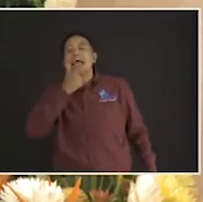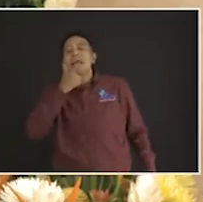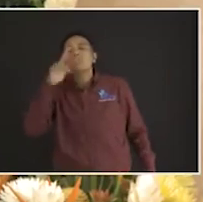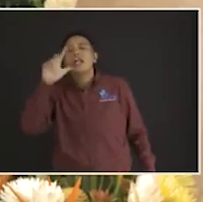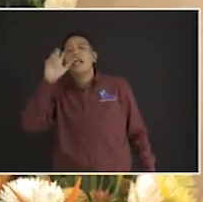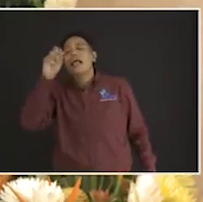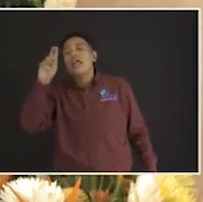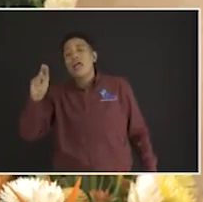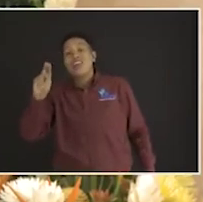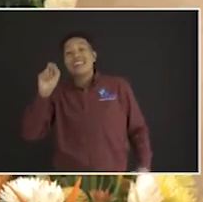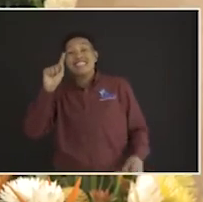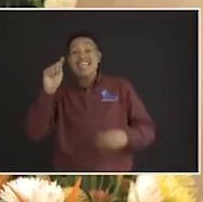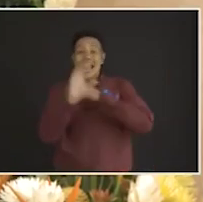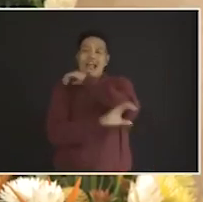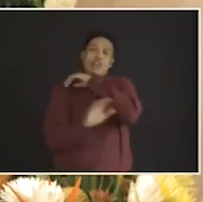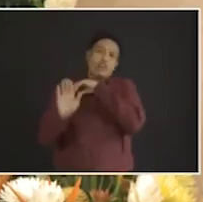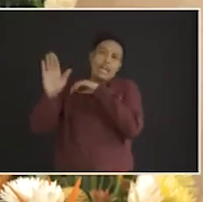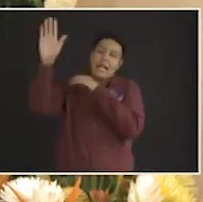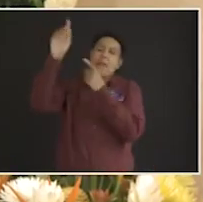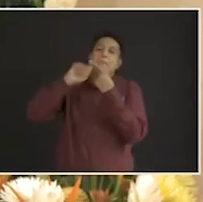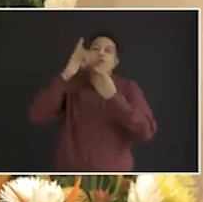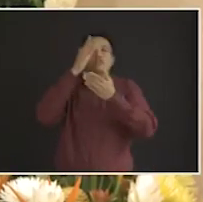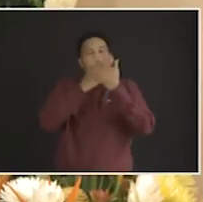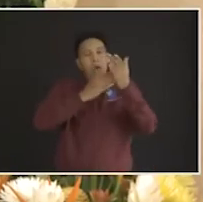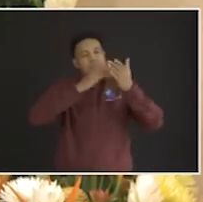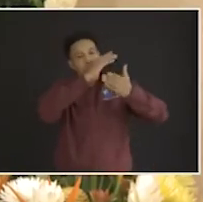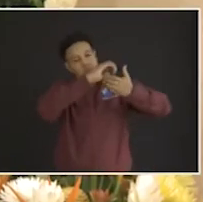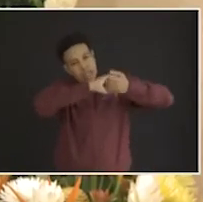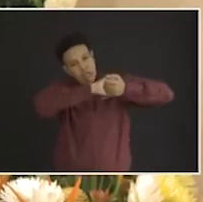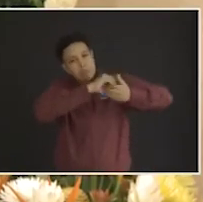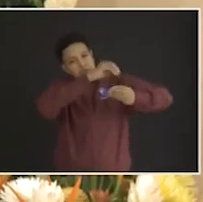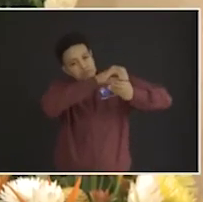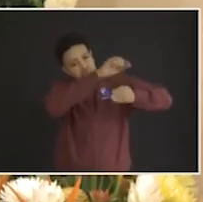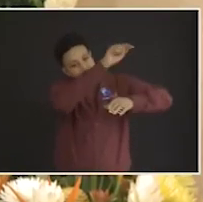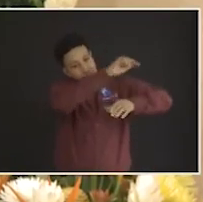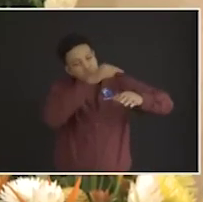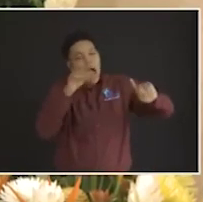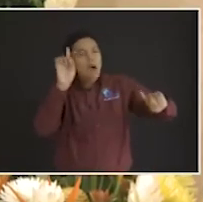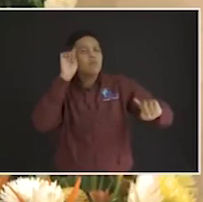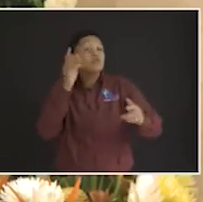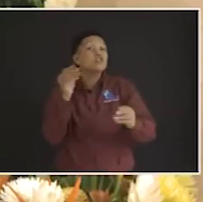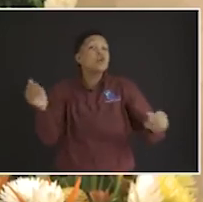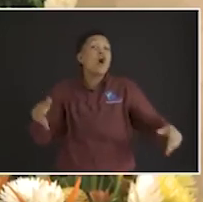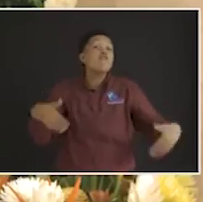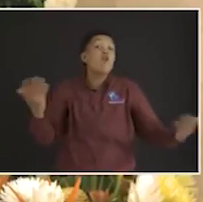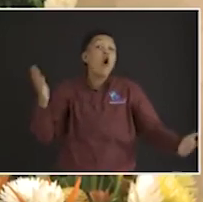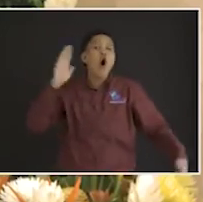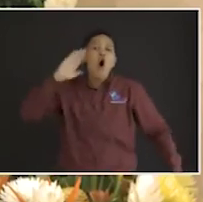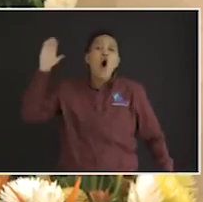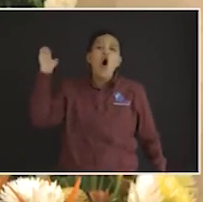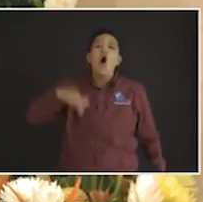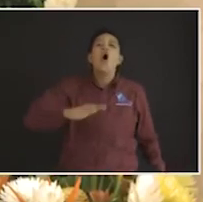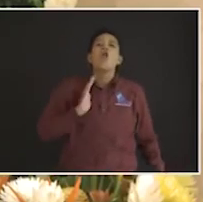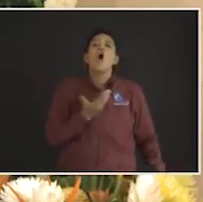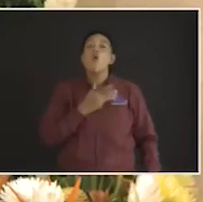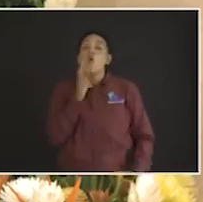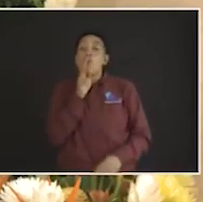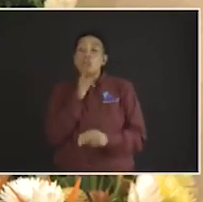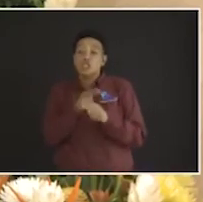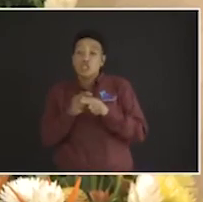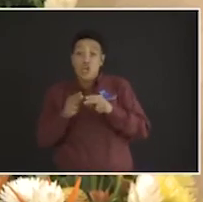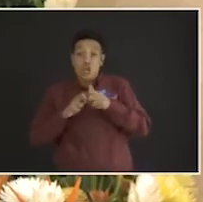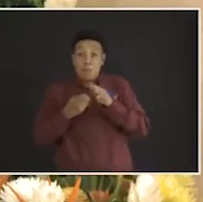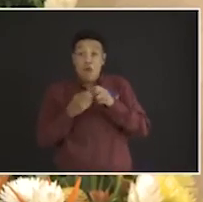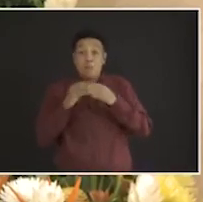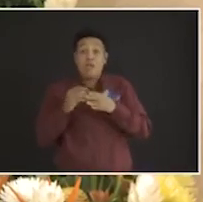hilly sections, and parts of St. Thomas. This will solve once and for all our water shortage problems in